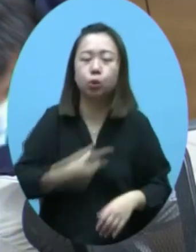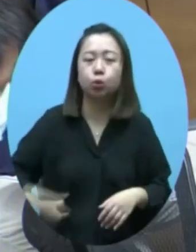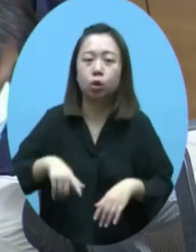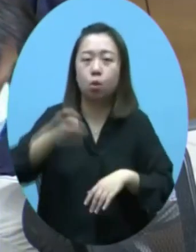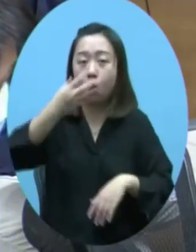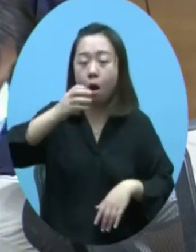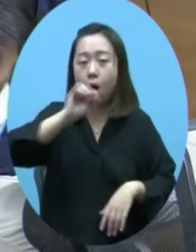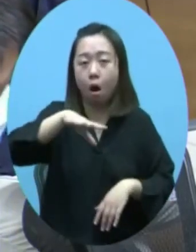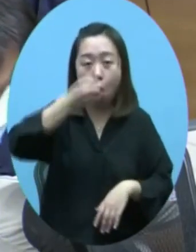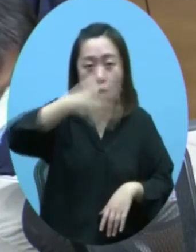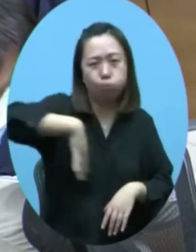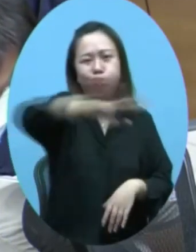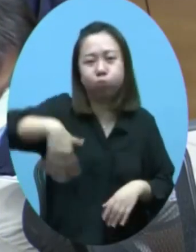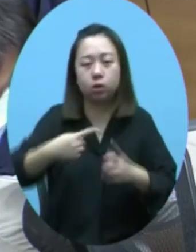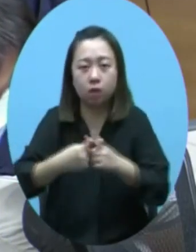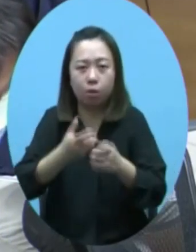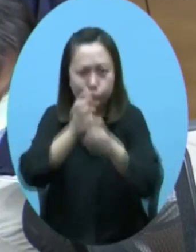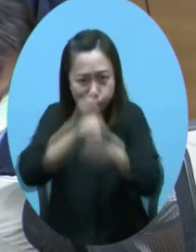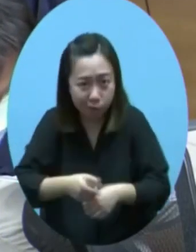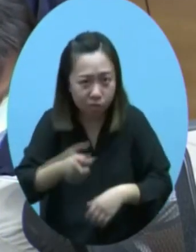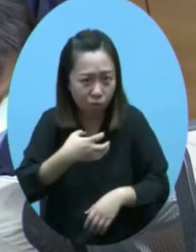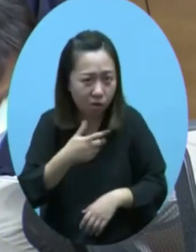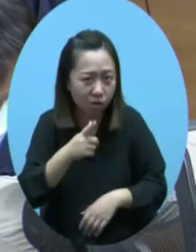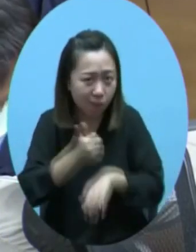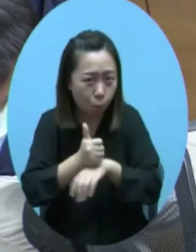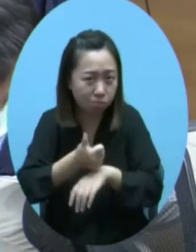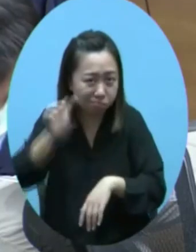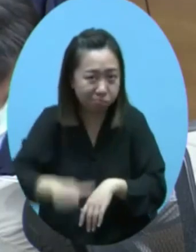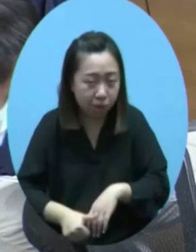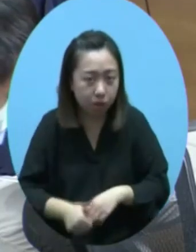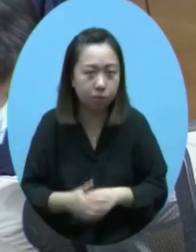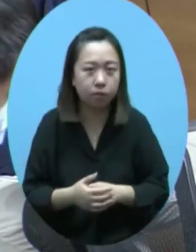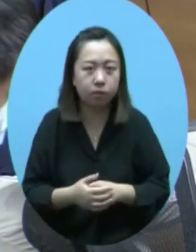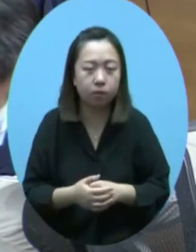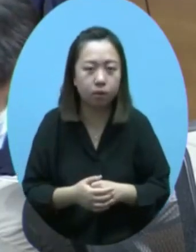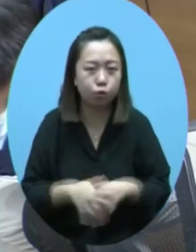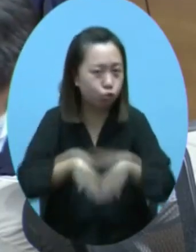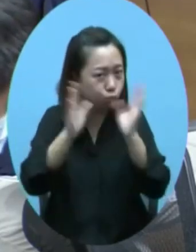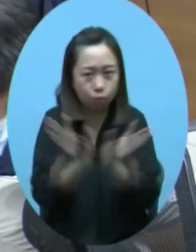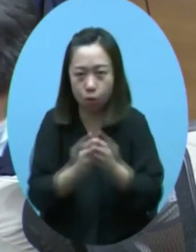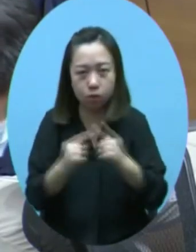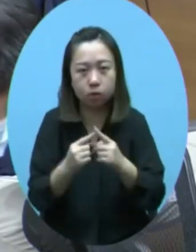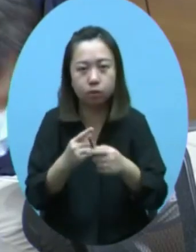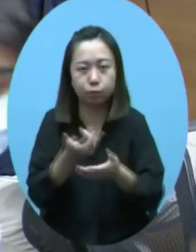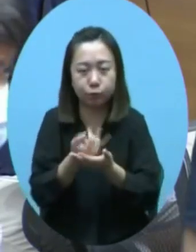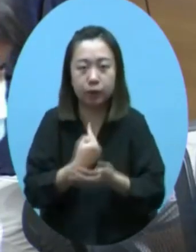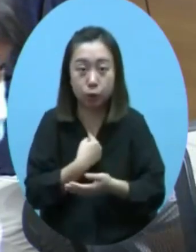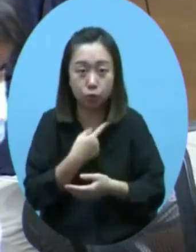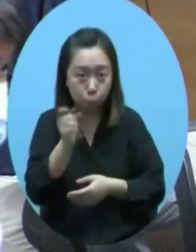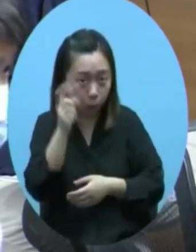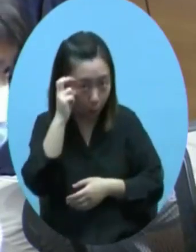Do you consider that to be a feasible proposal? And will the government consider this policy as well? Thank you.